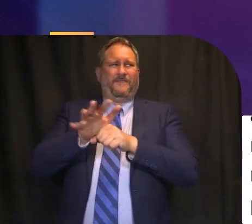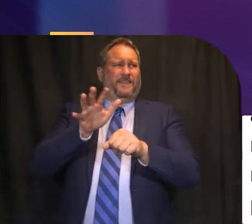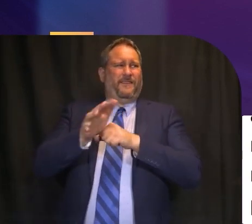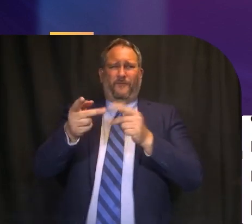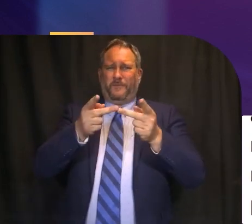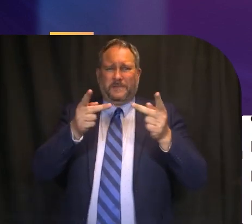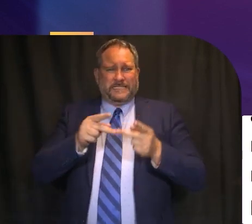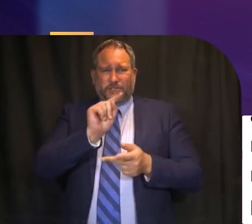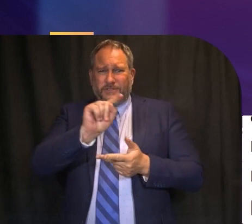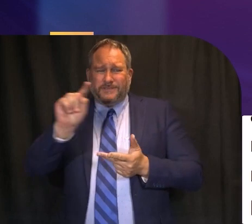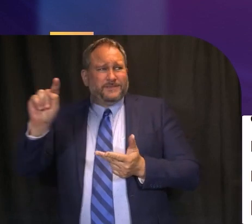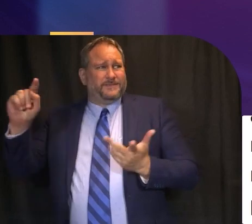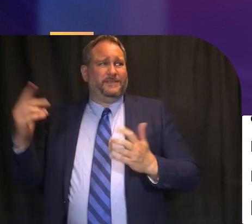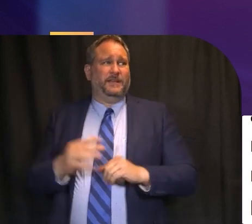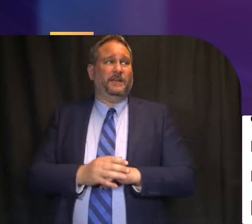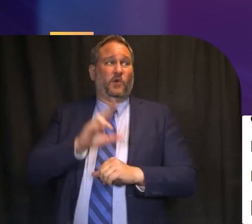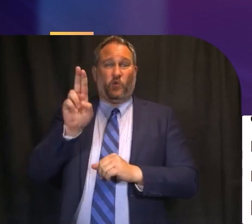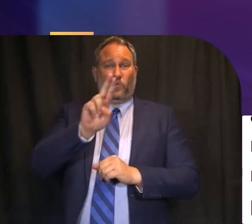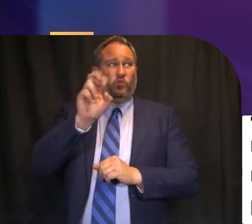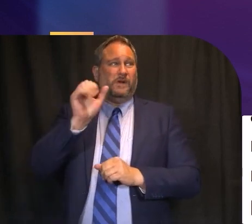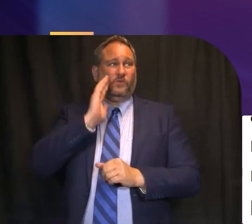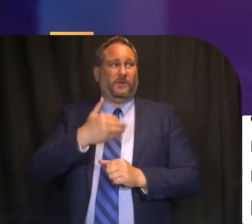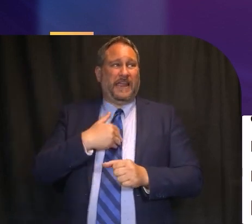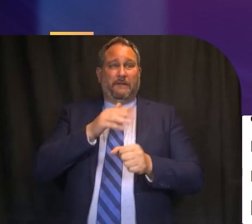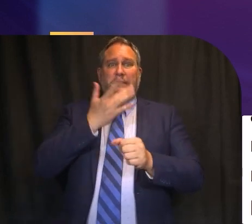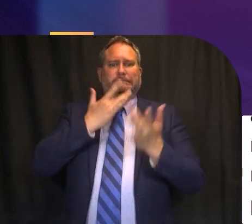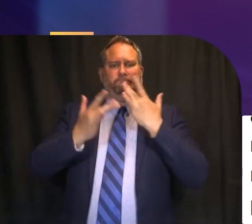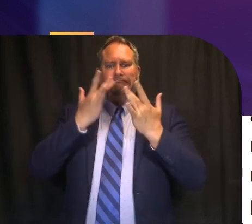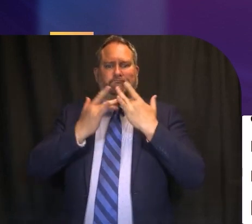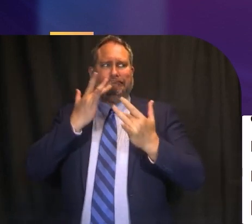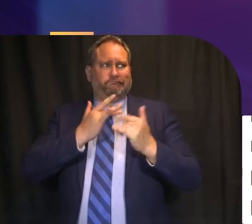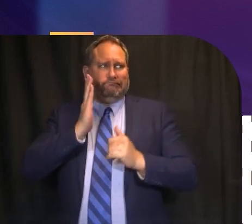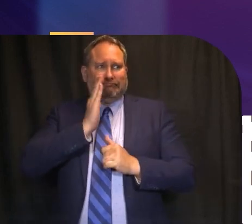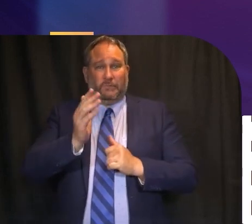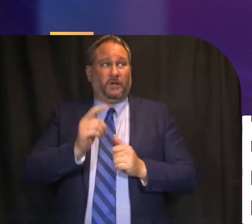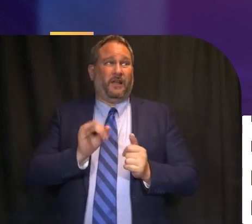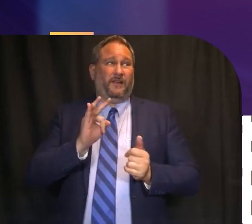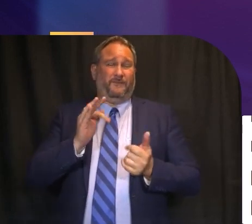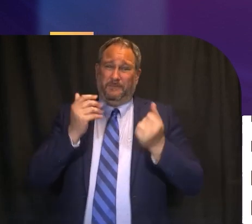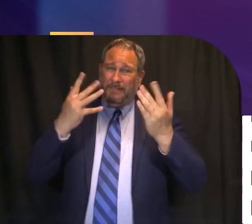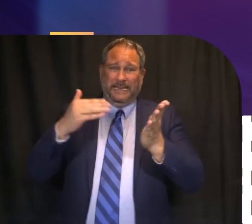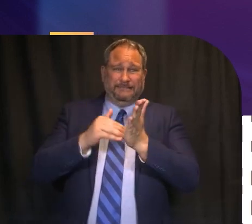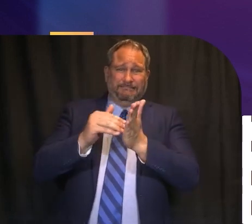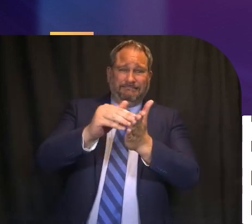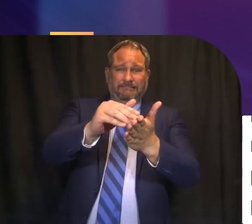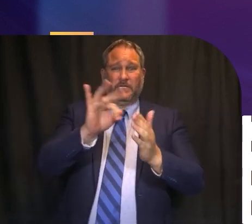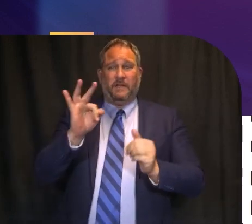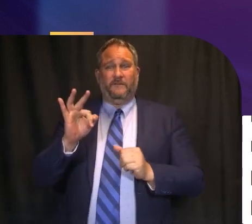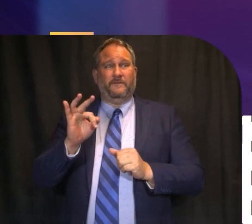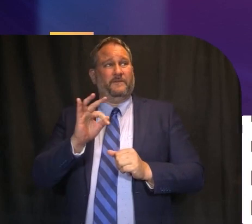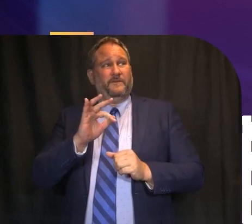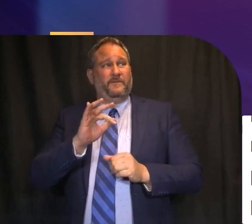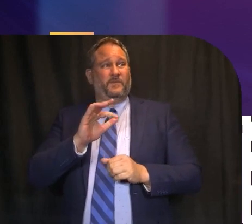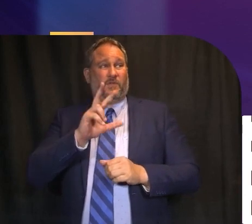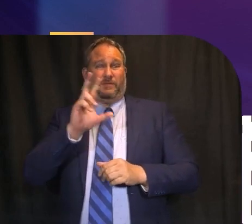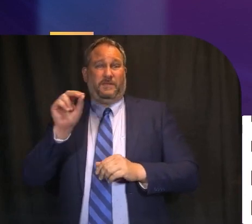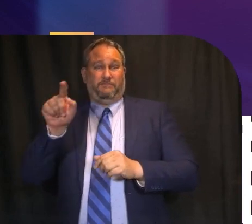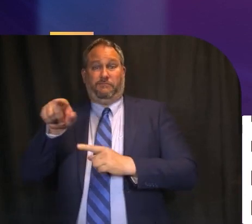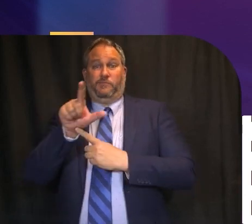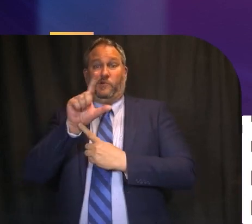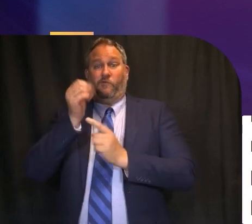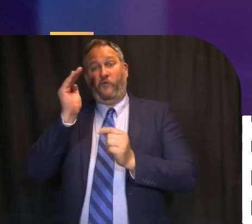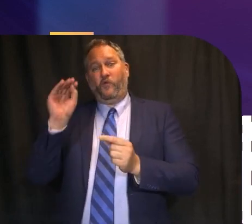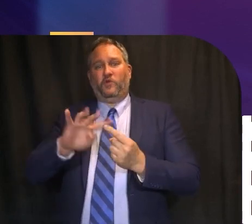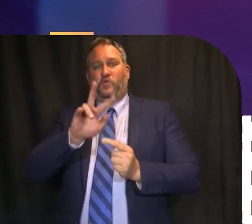to 120,000 physicians by the year 2030. In 2021, approximately 2,200 U.S. medical school graduates were